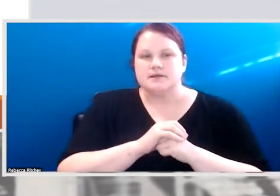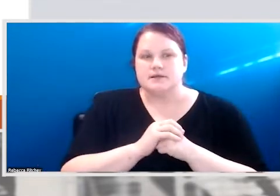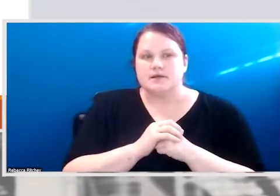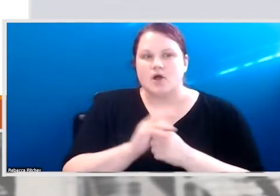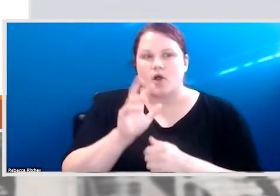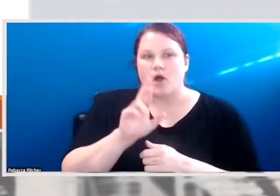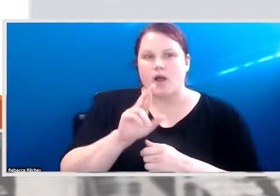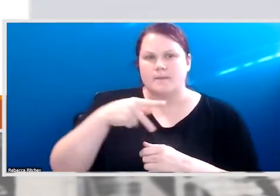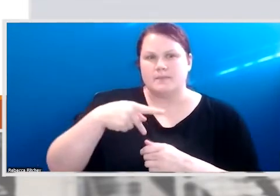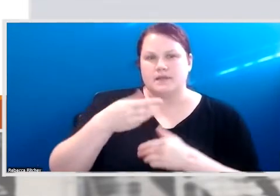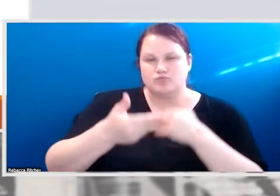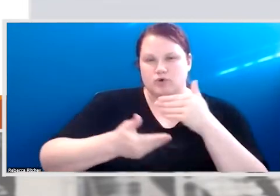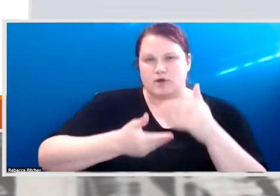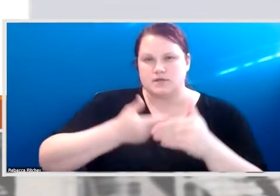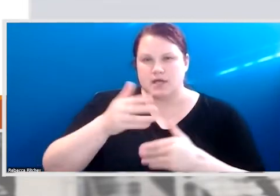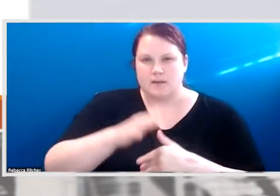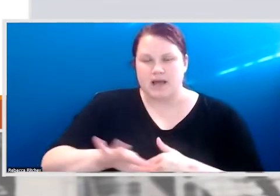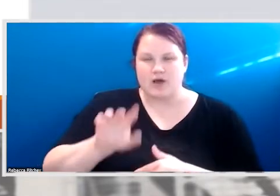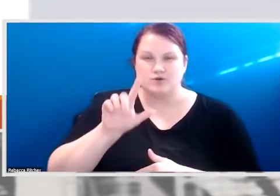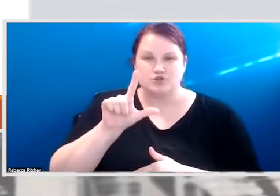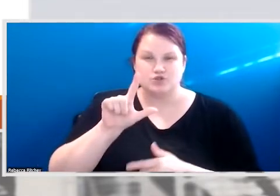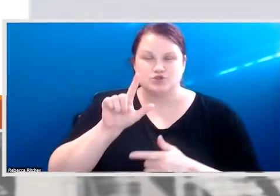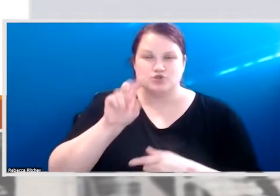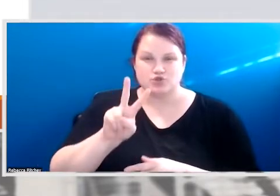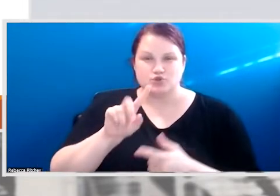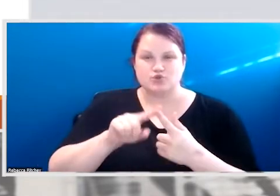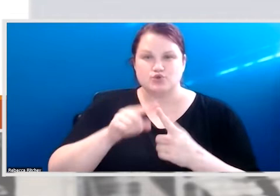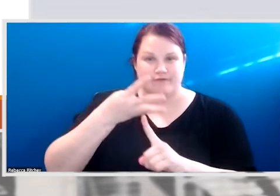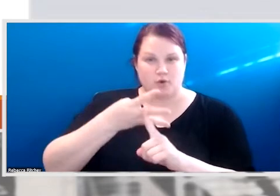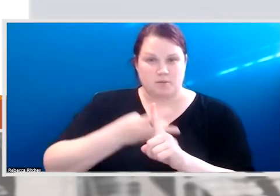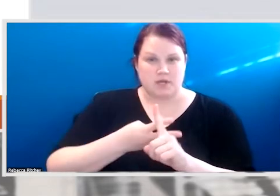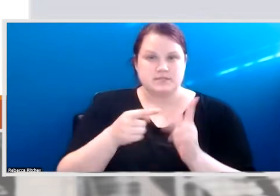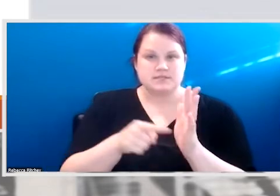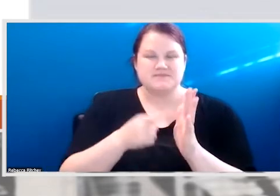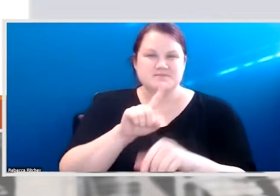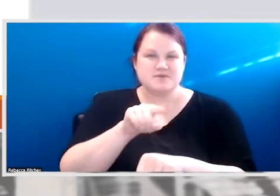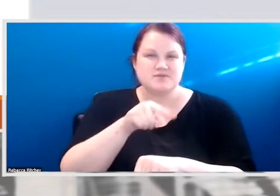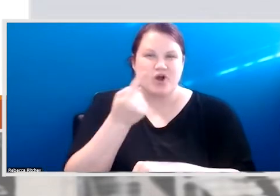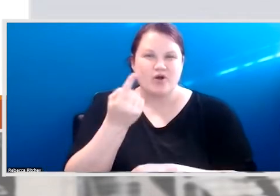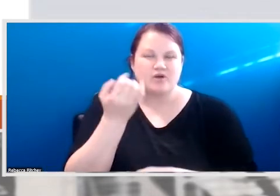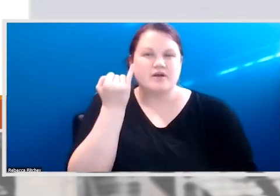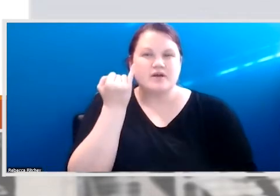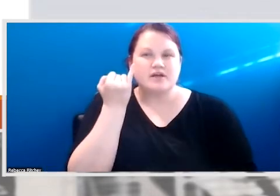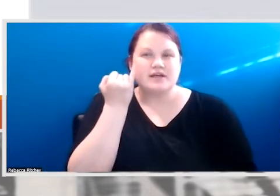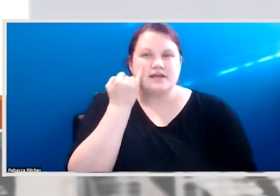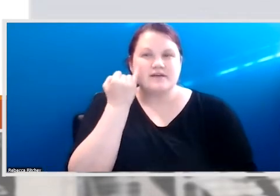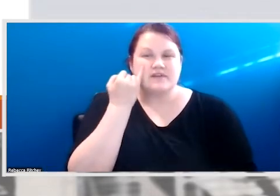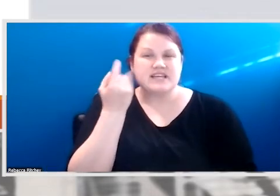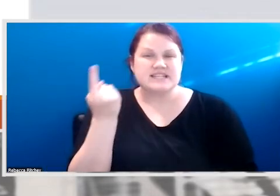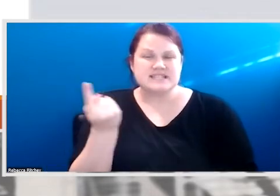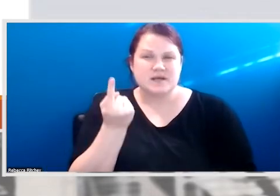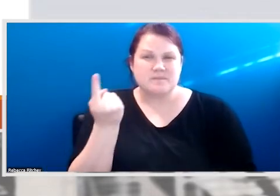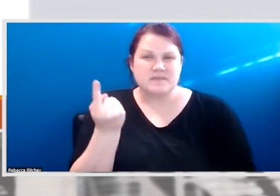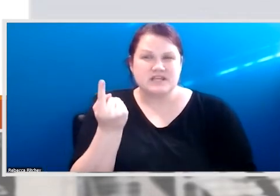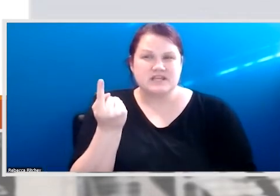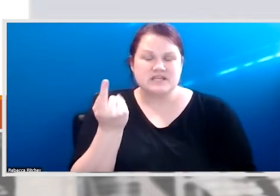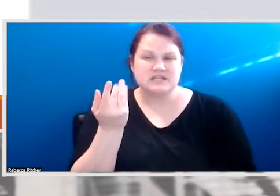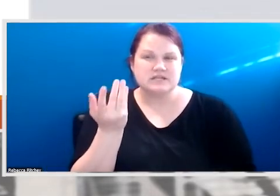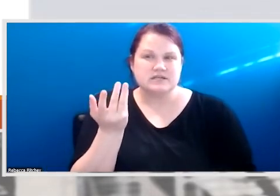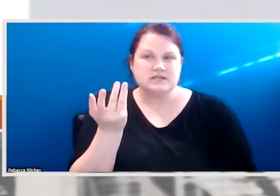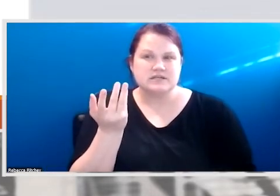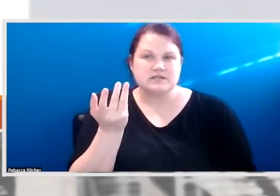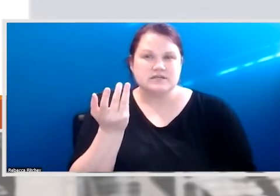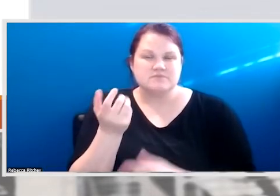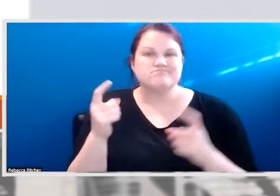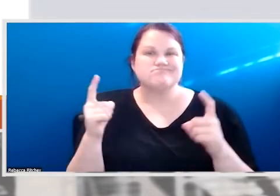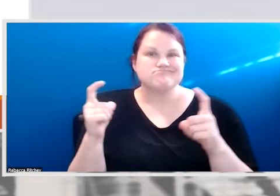process, that typically takes us about 2 to 4 months. Sometimes a little bit longer if it is something of great